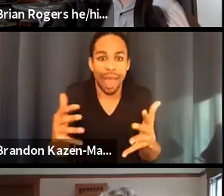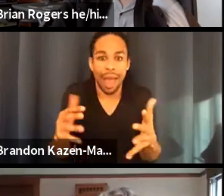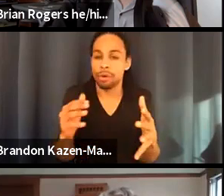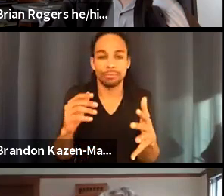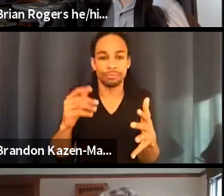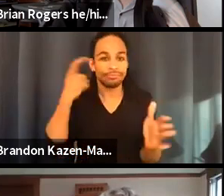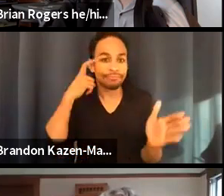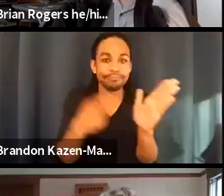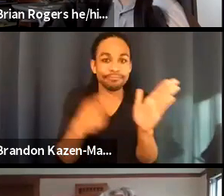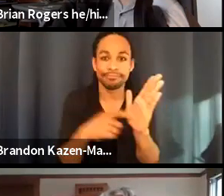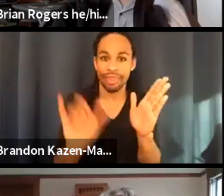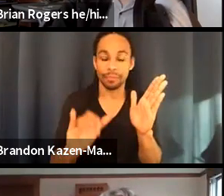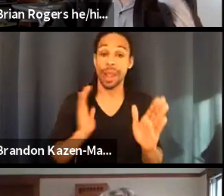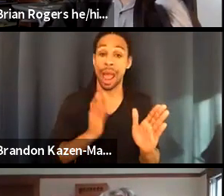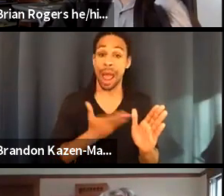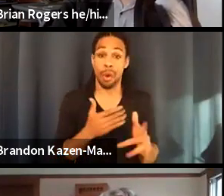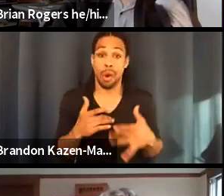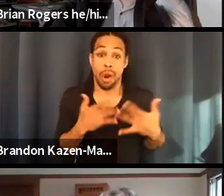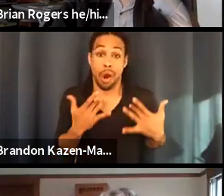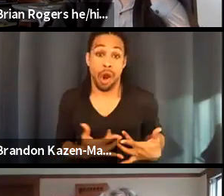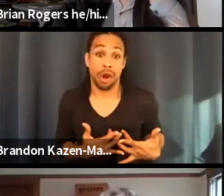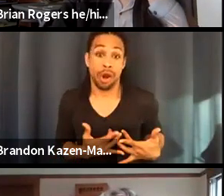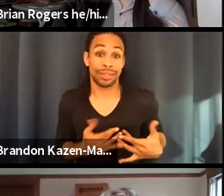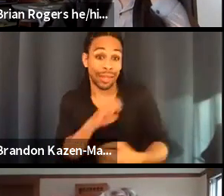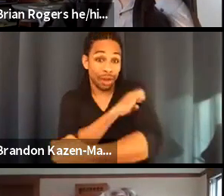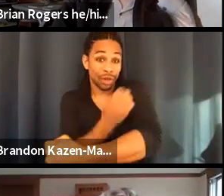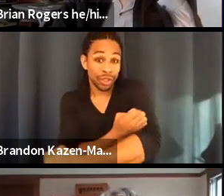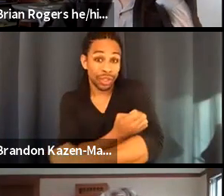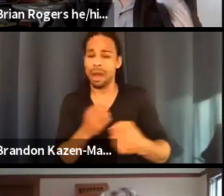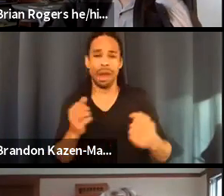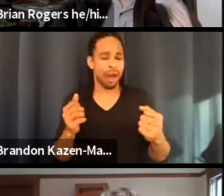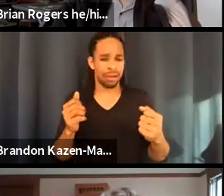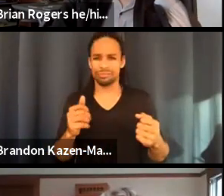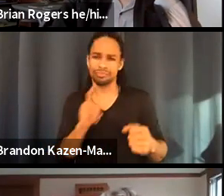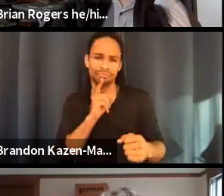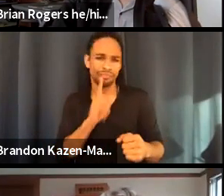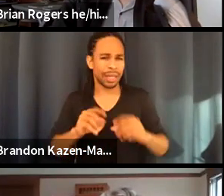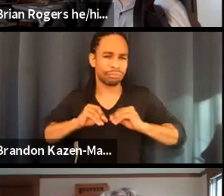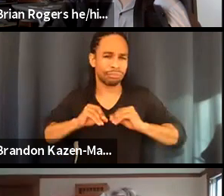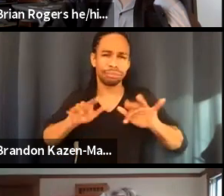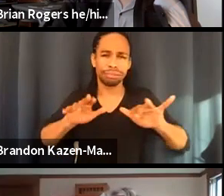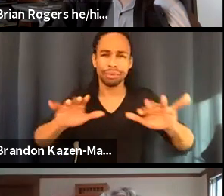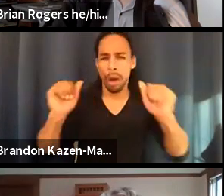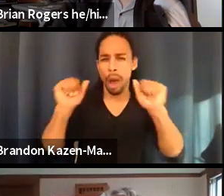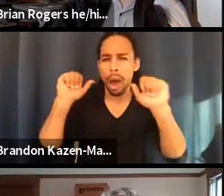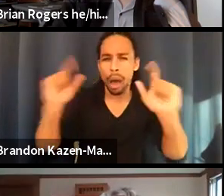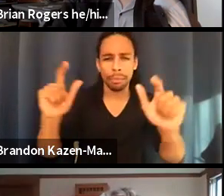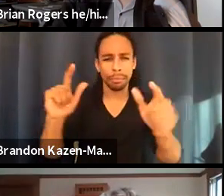energy are with everyone who is grieving, everyone who is scared,